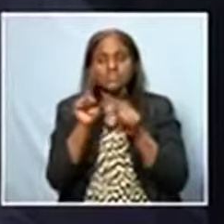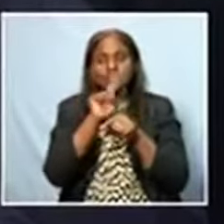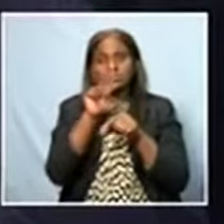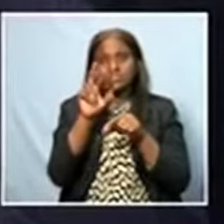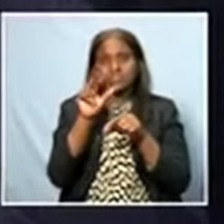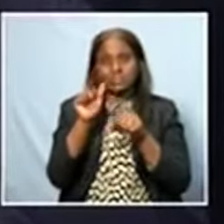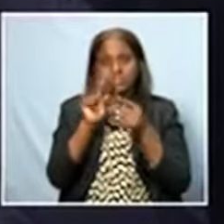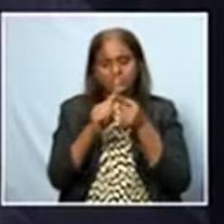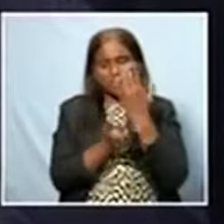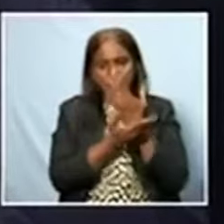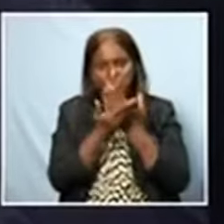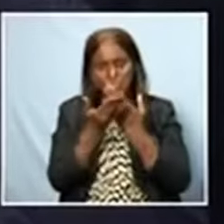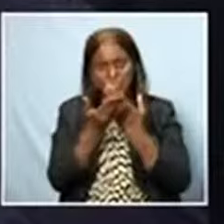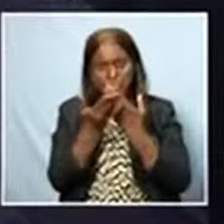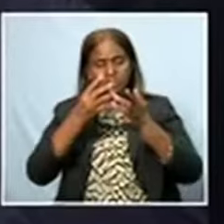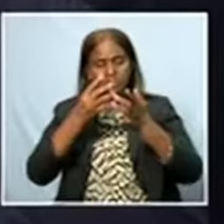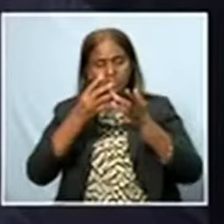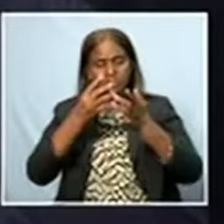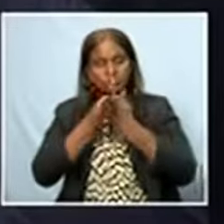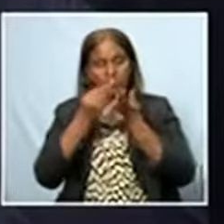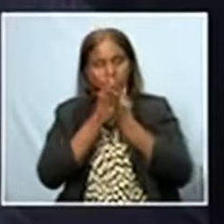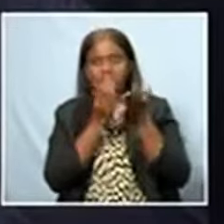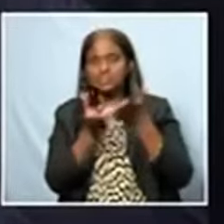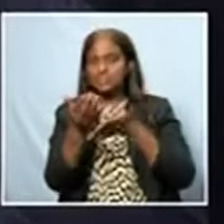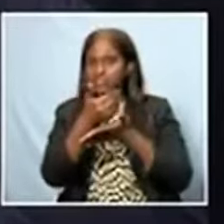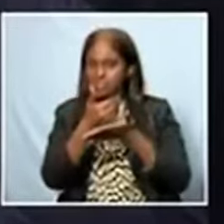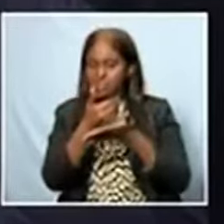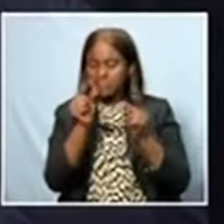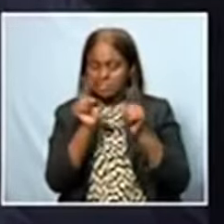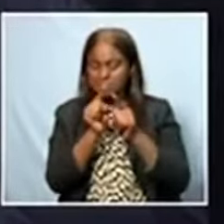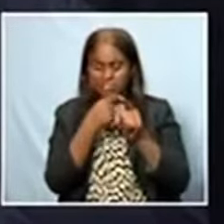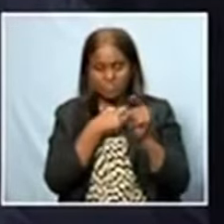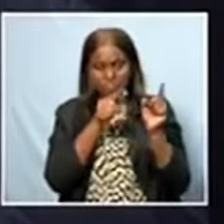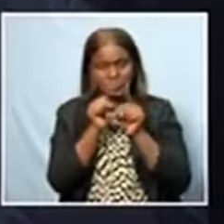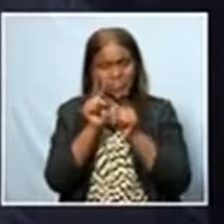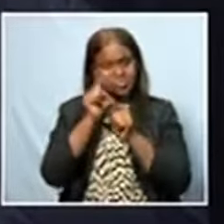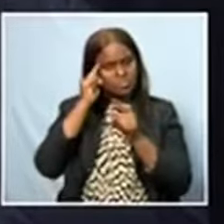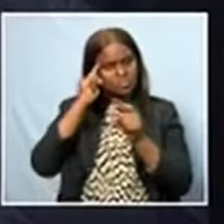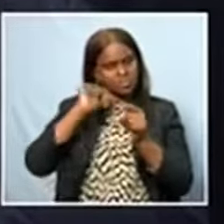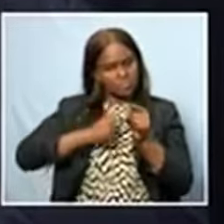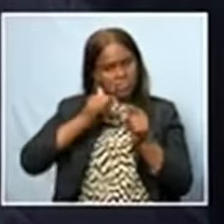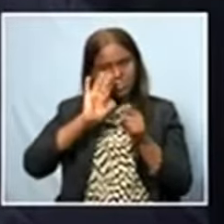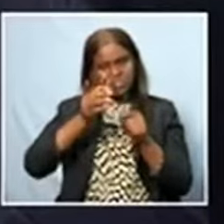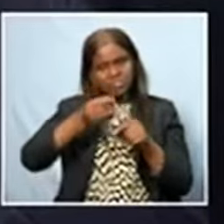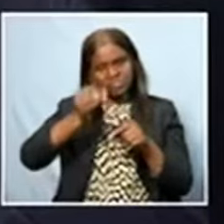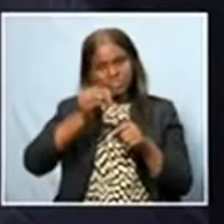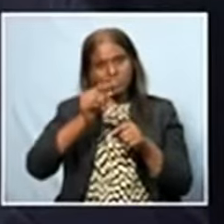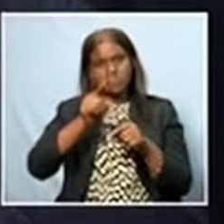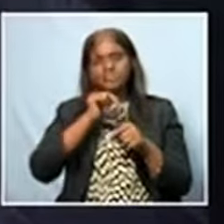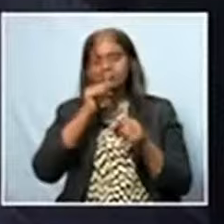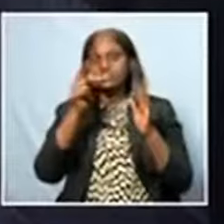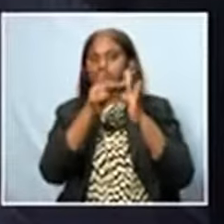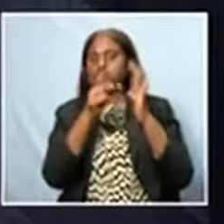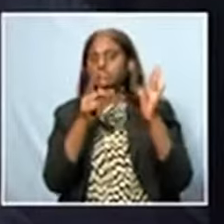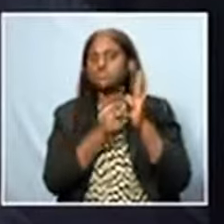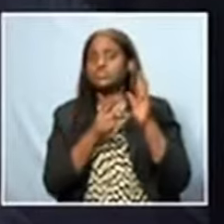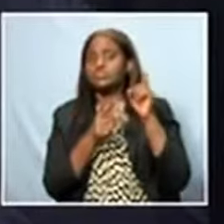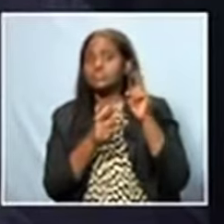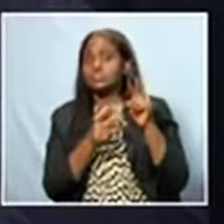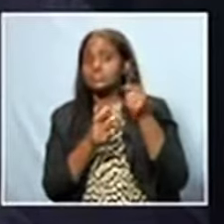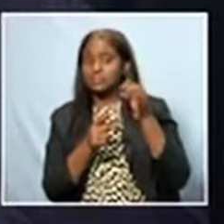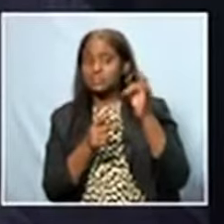ZRA to enhance domestic revenue collection. And also I think they are against your own principle